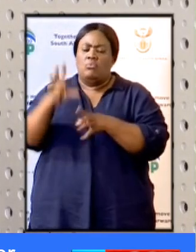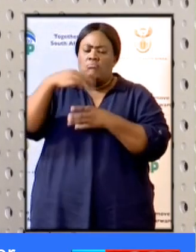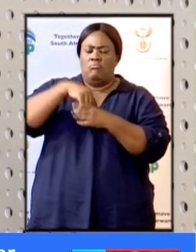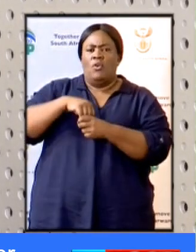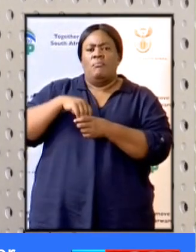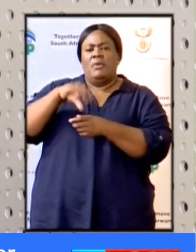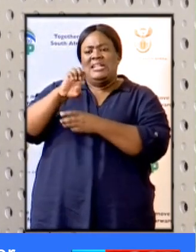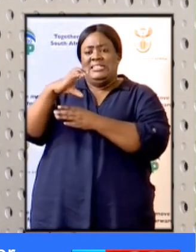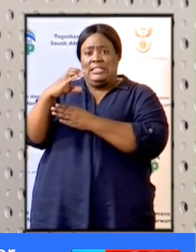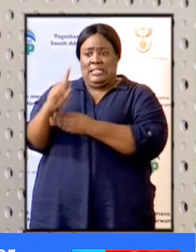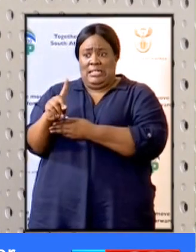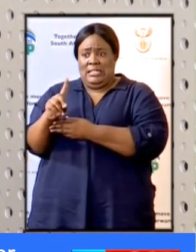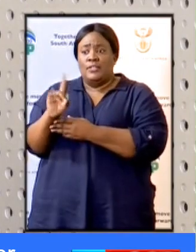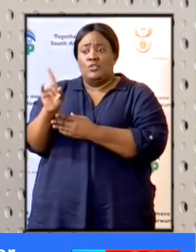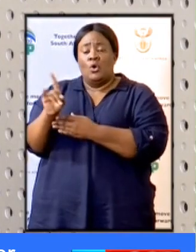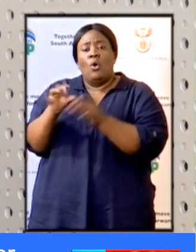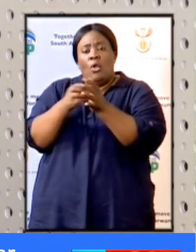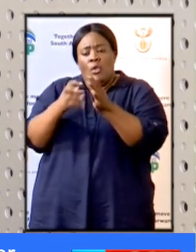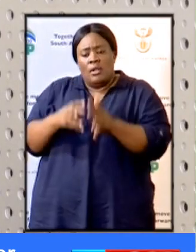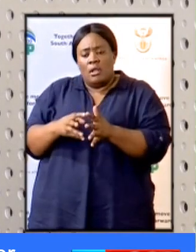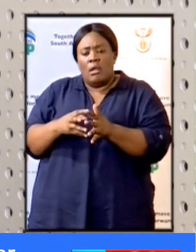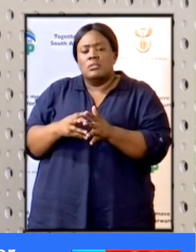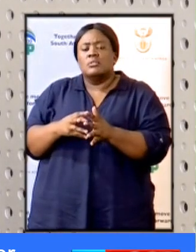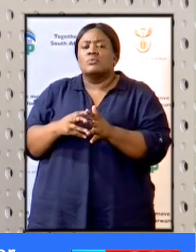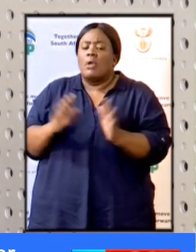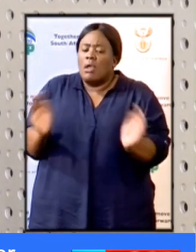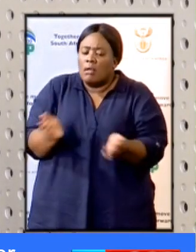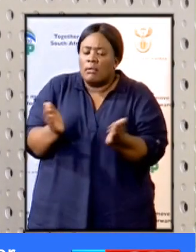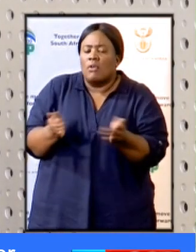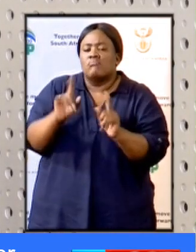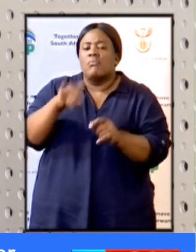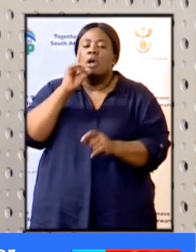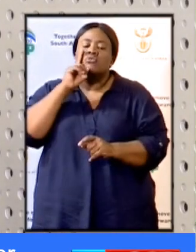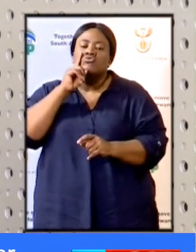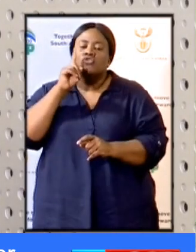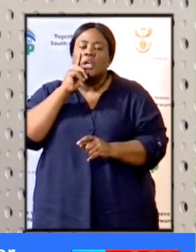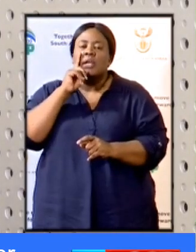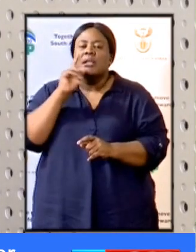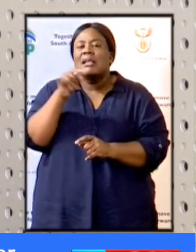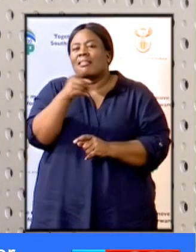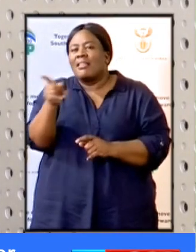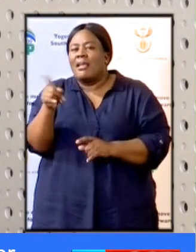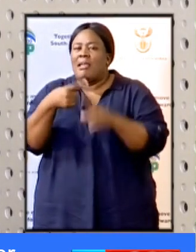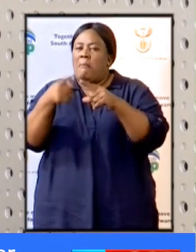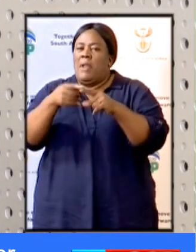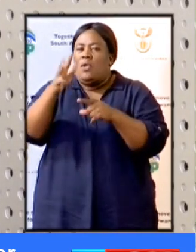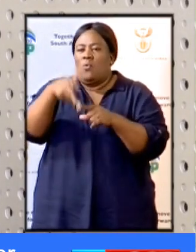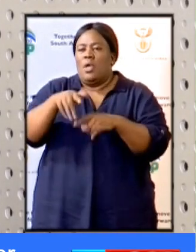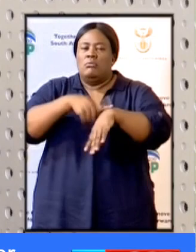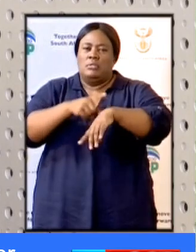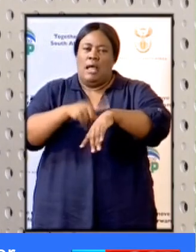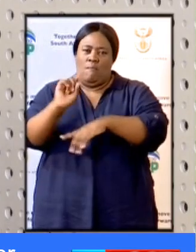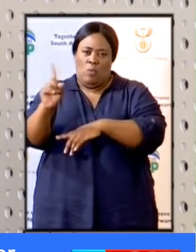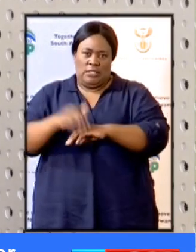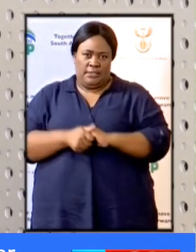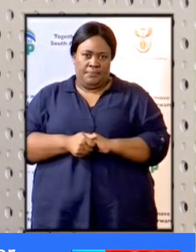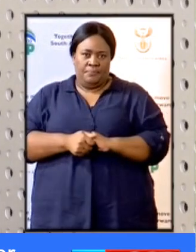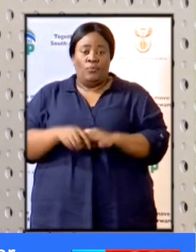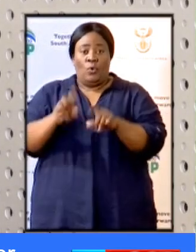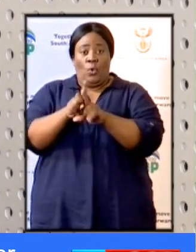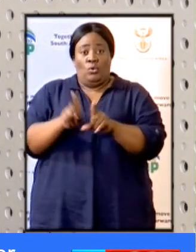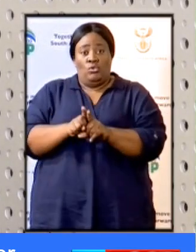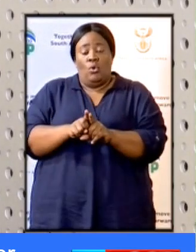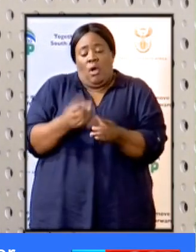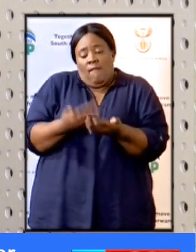And learners were encouraged to check their local listings to the exact slots for radio. We also made available